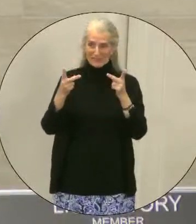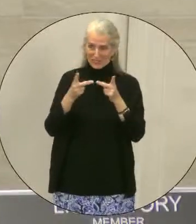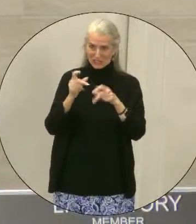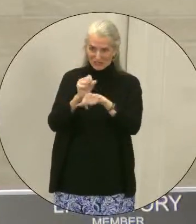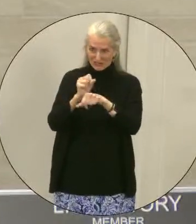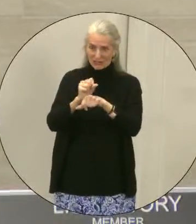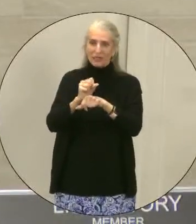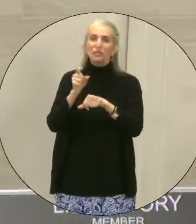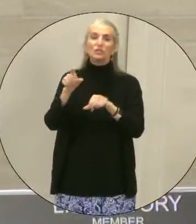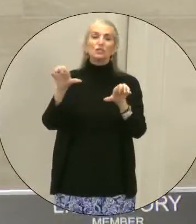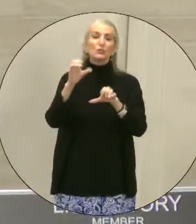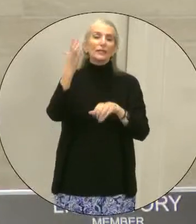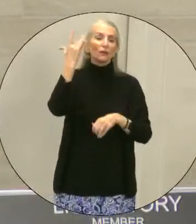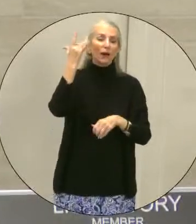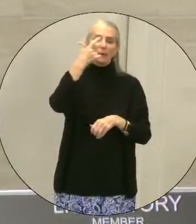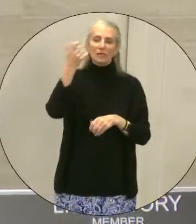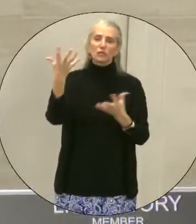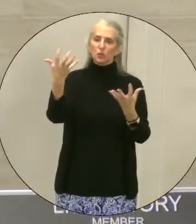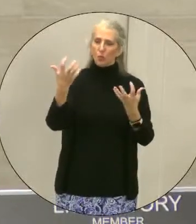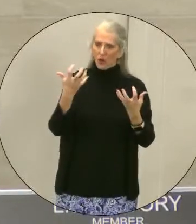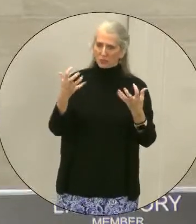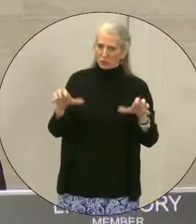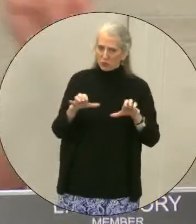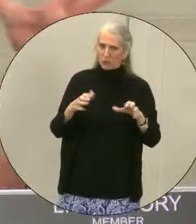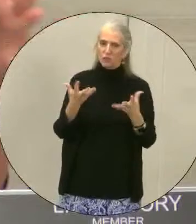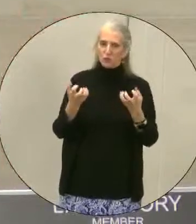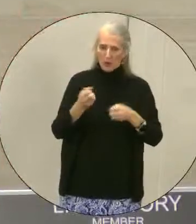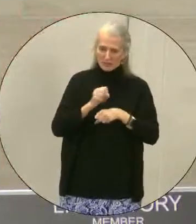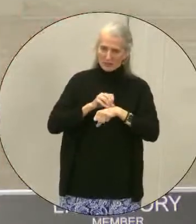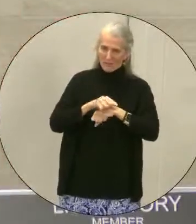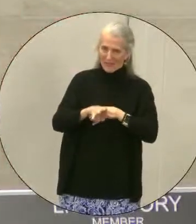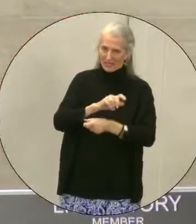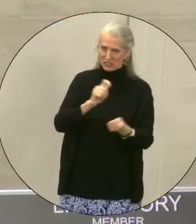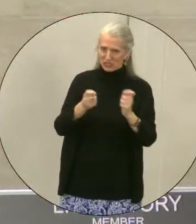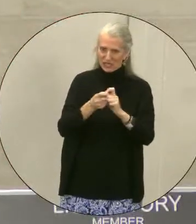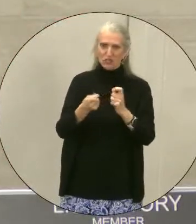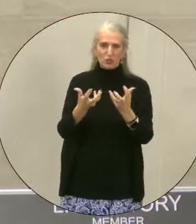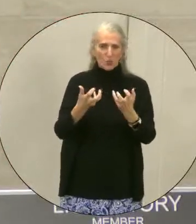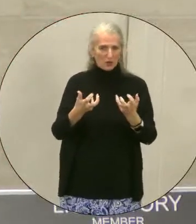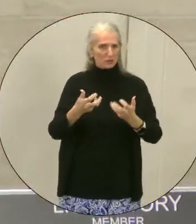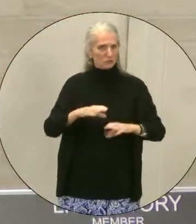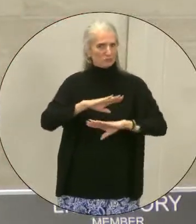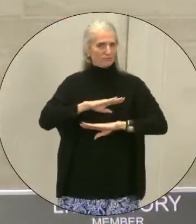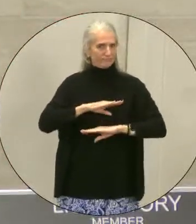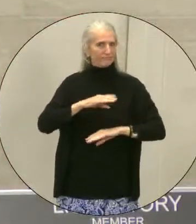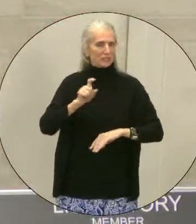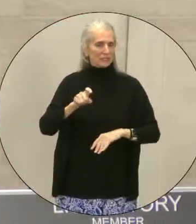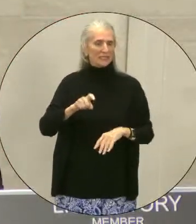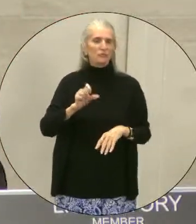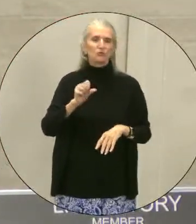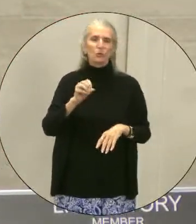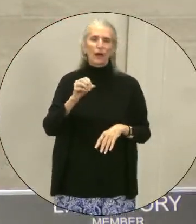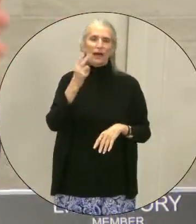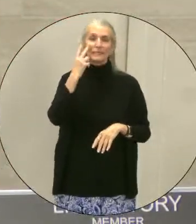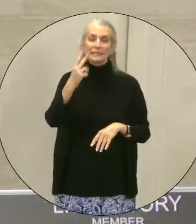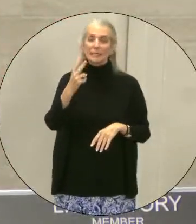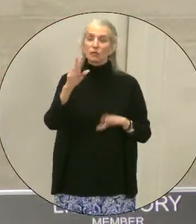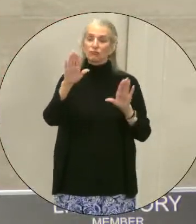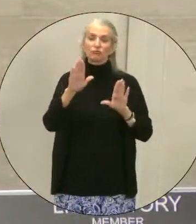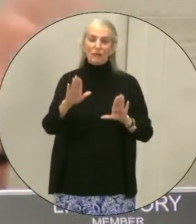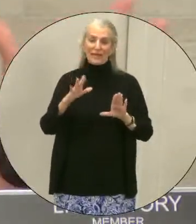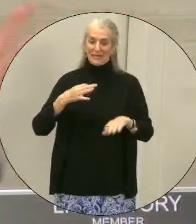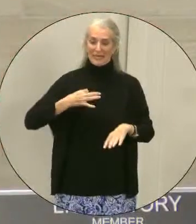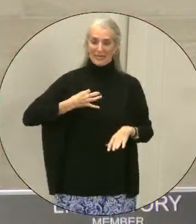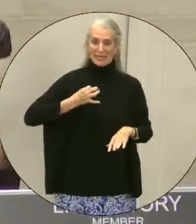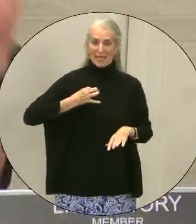she wants it. She wants to do it. She wants to make a change. She wants to be here for our community. So I think great candidates, however the vote goes. I definitely